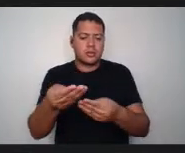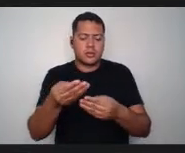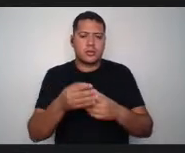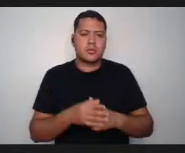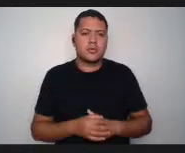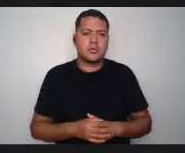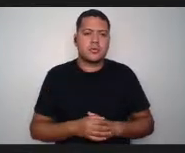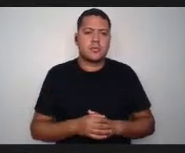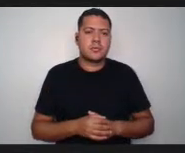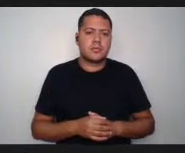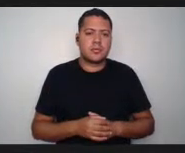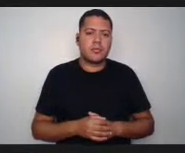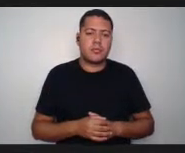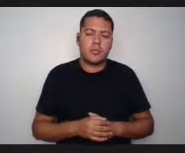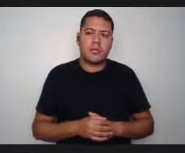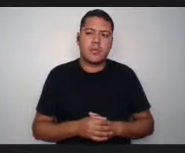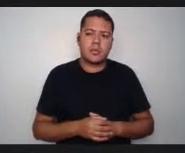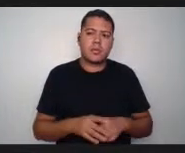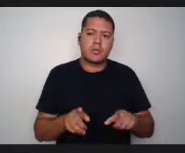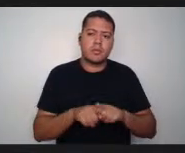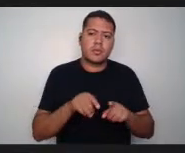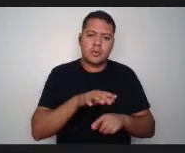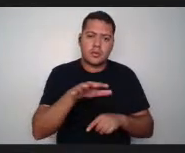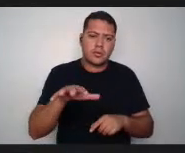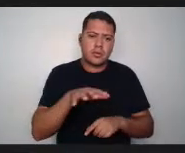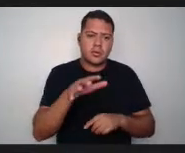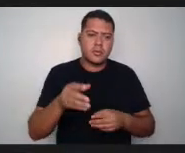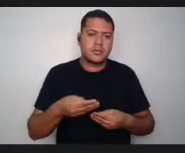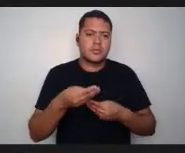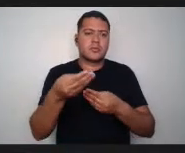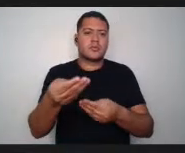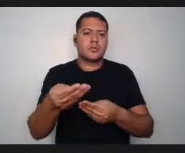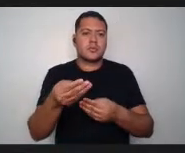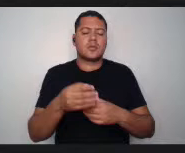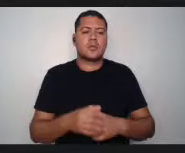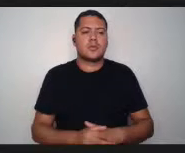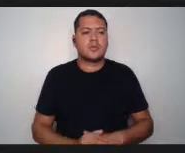in delivery sector.